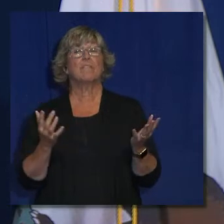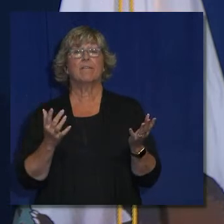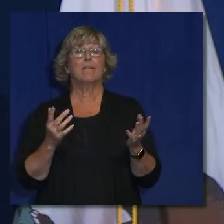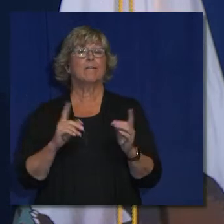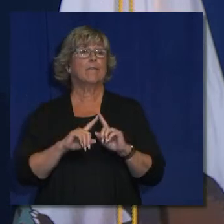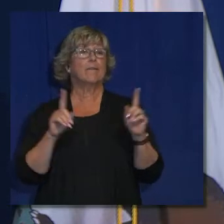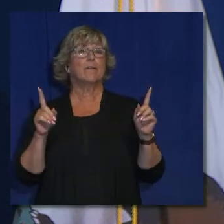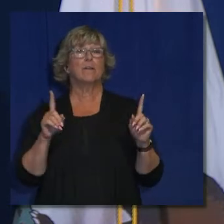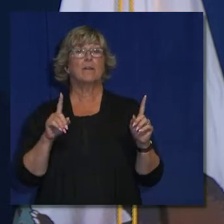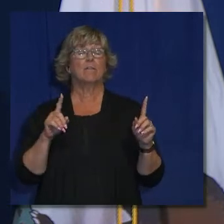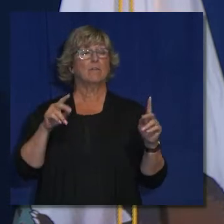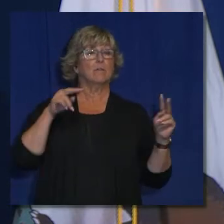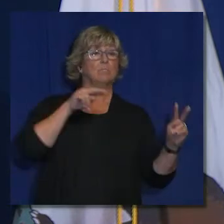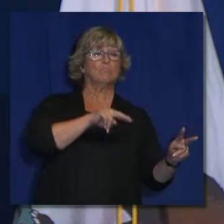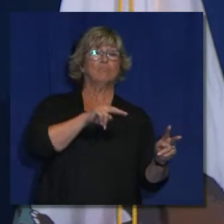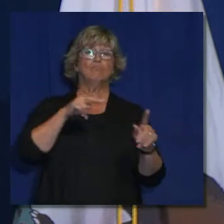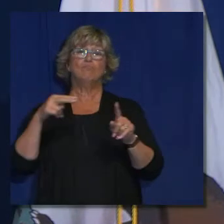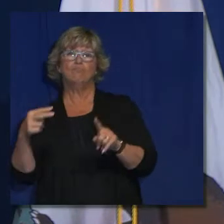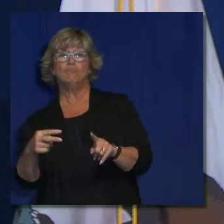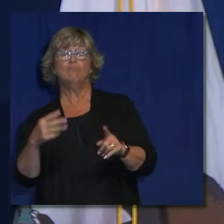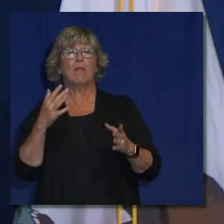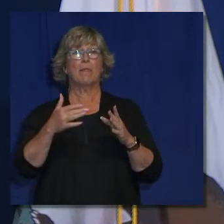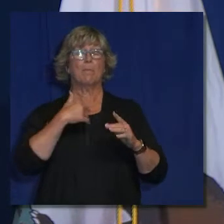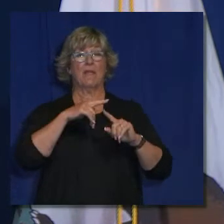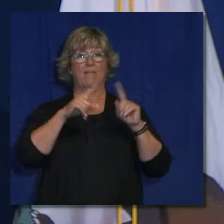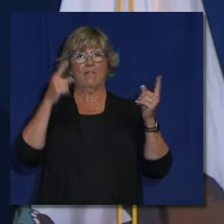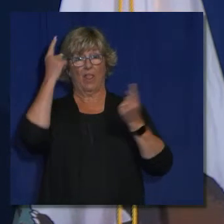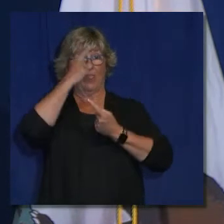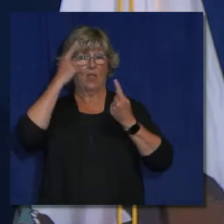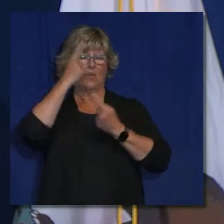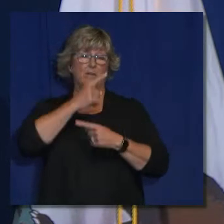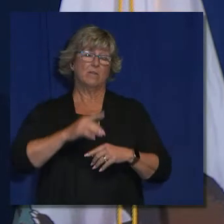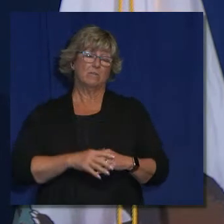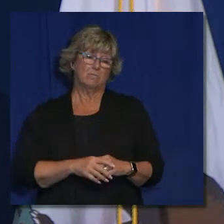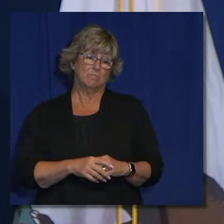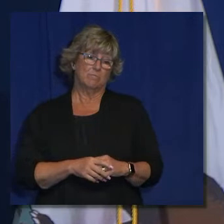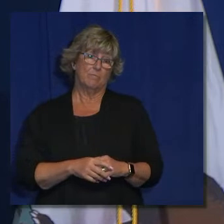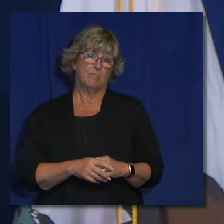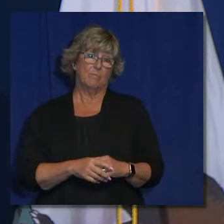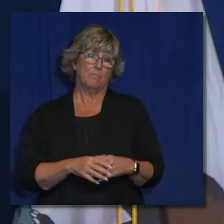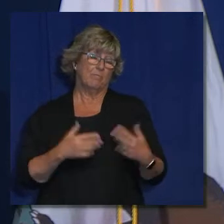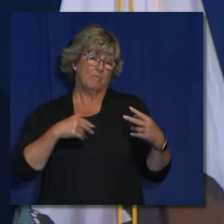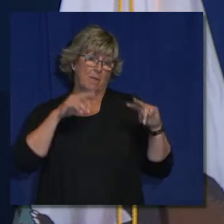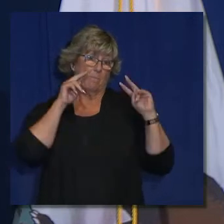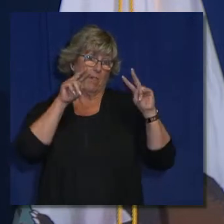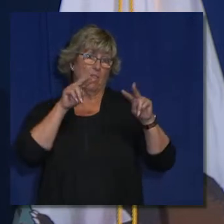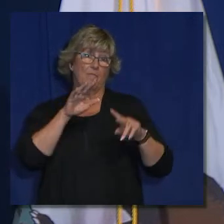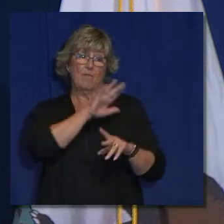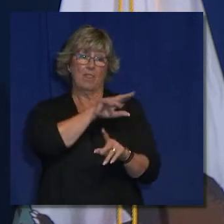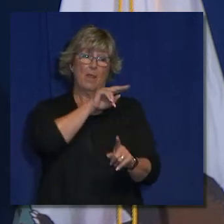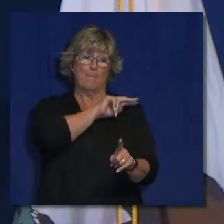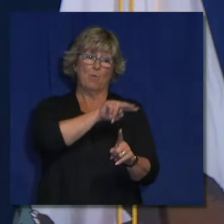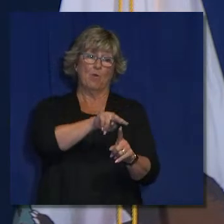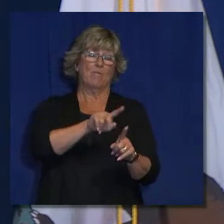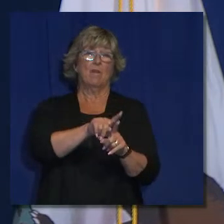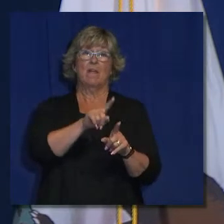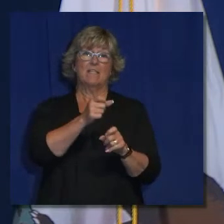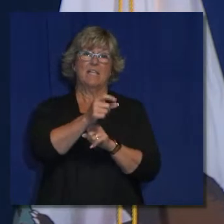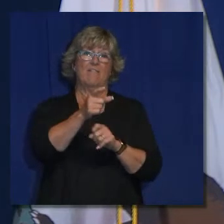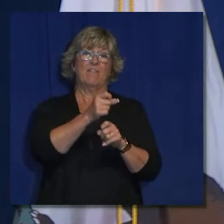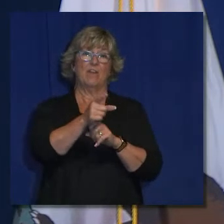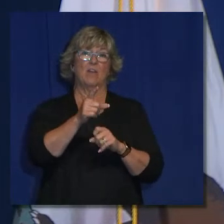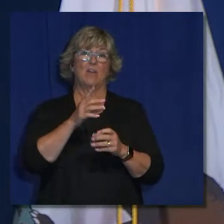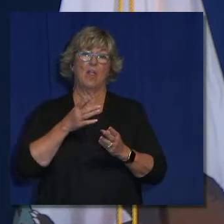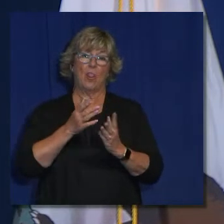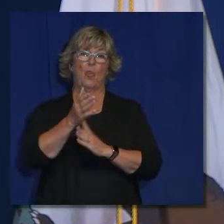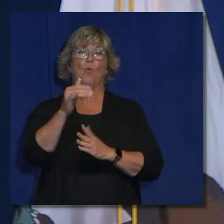a different blueprint. They may have some thoughts, and I'm looking forward to their points of view, as I do every year